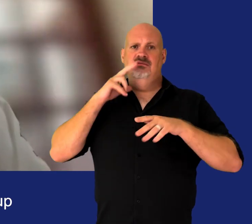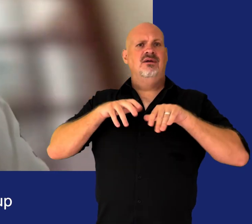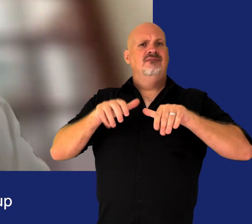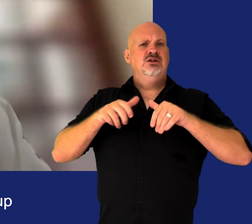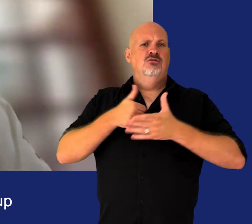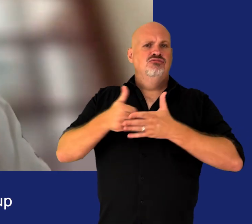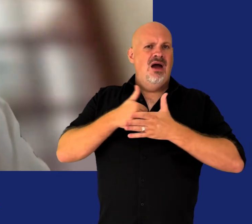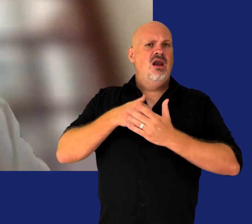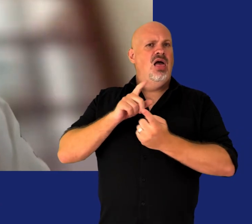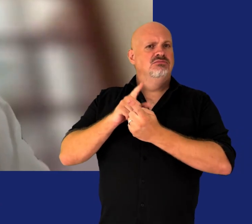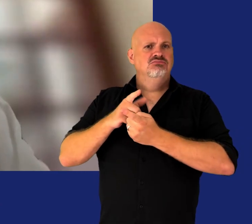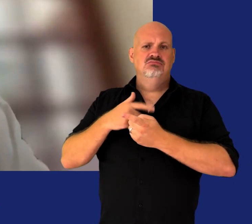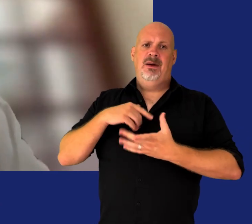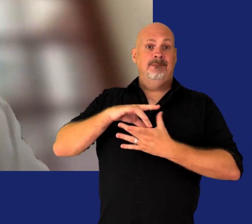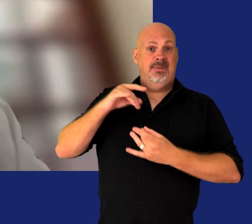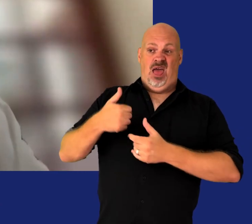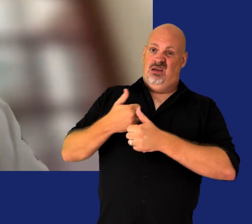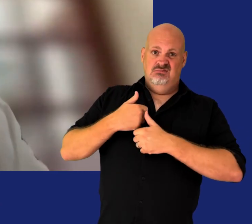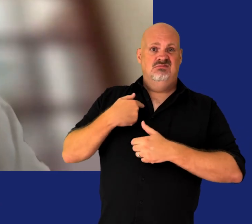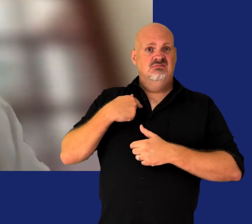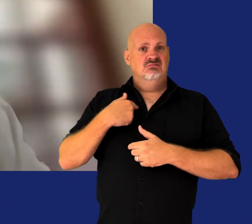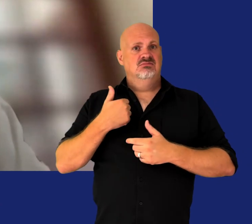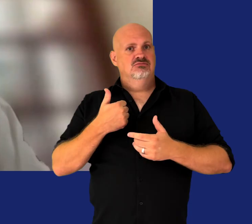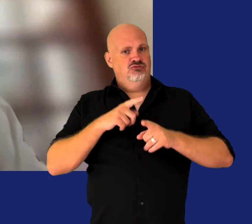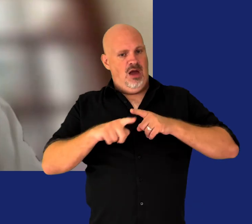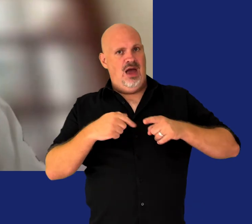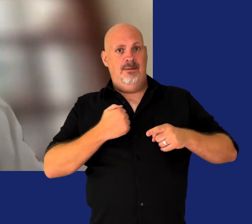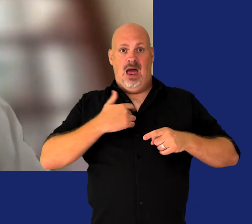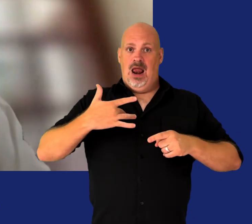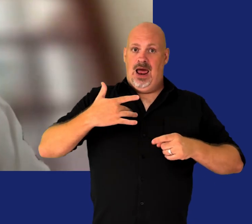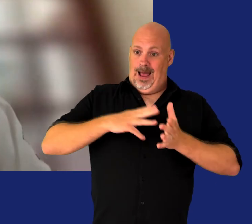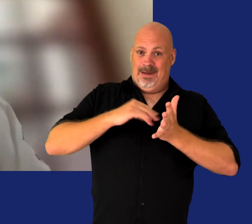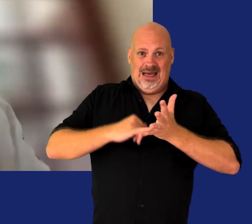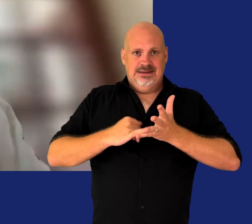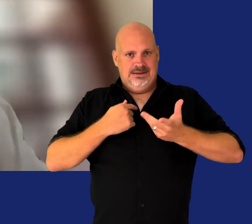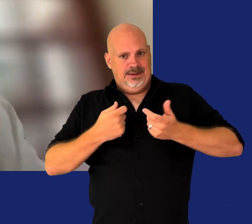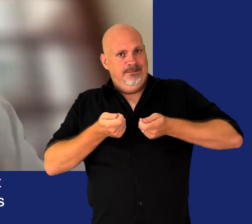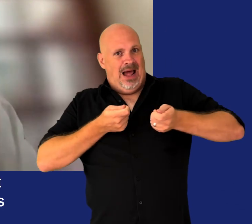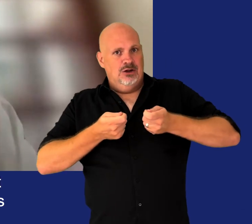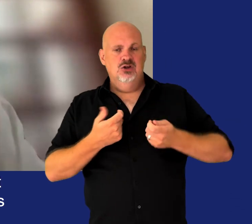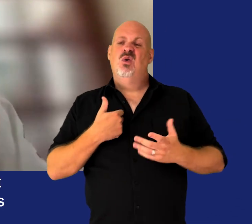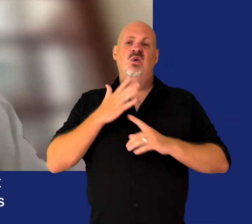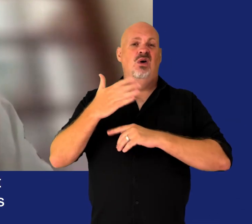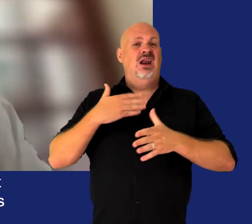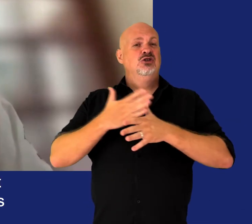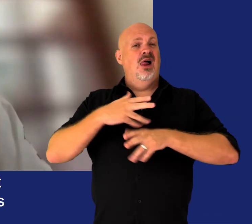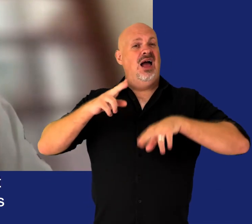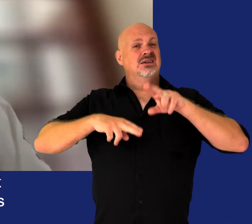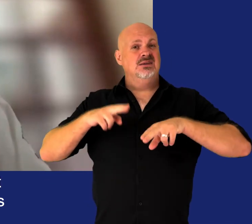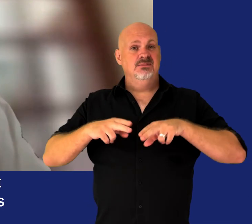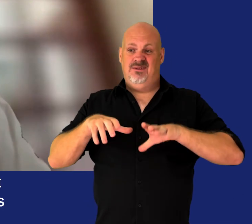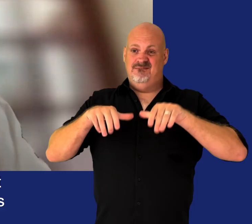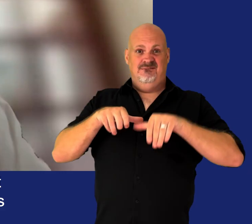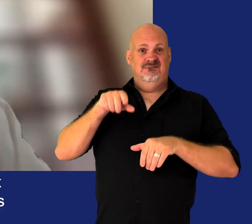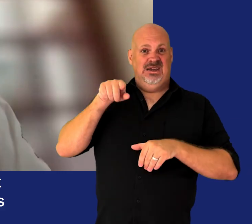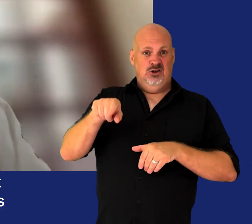they recommended that I take up Pilates to try and manage some of the symptoms of my of the MS. So I went for initial assessment